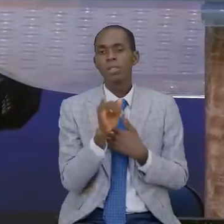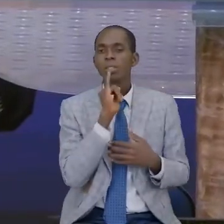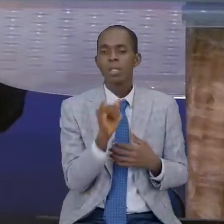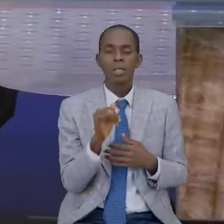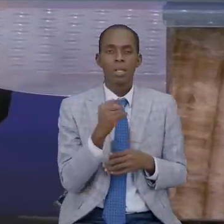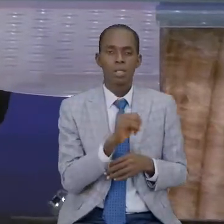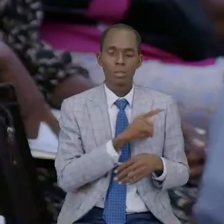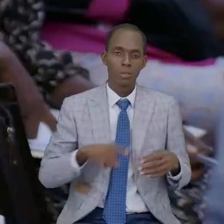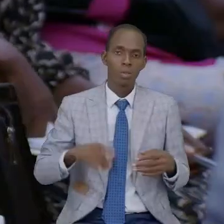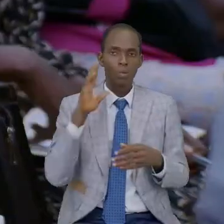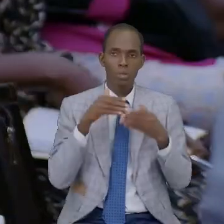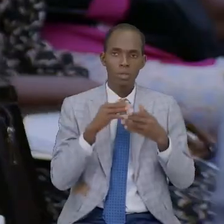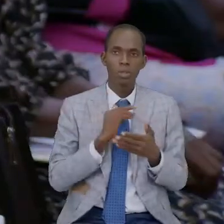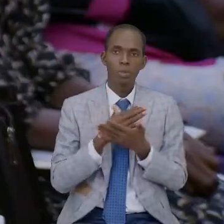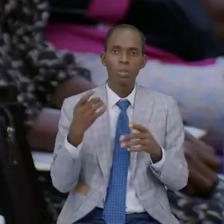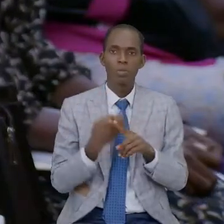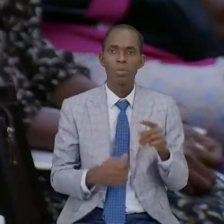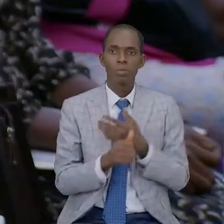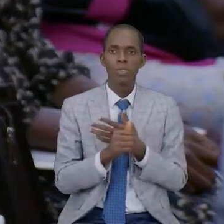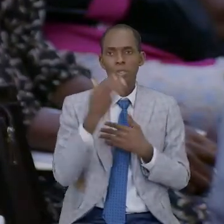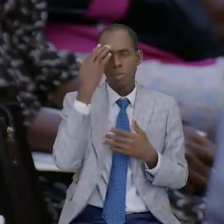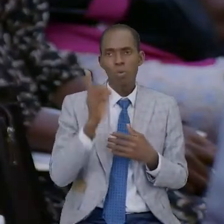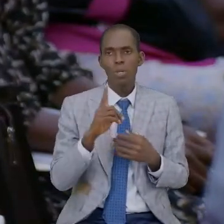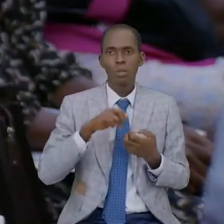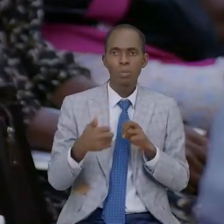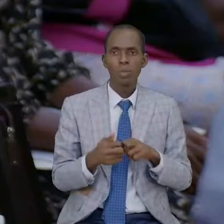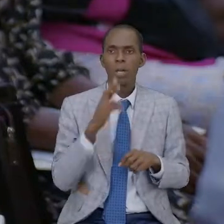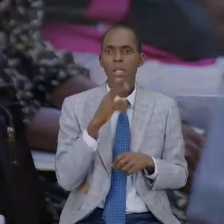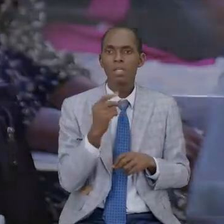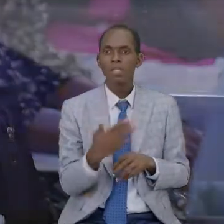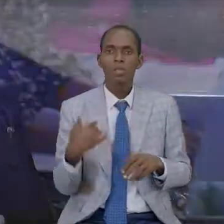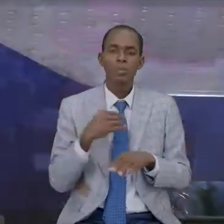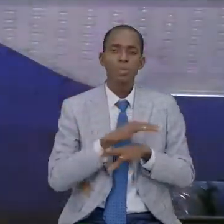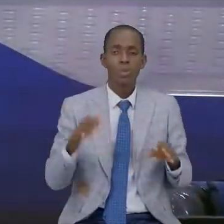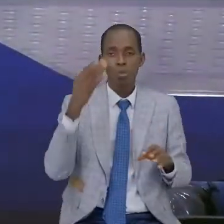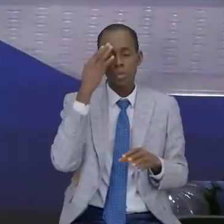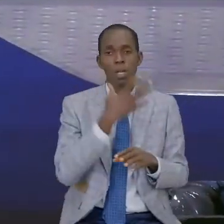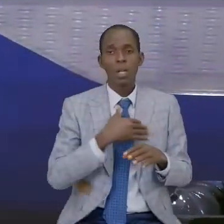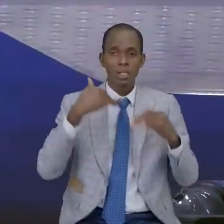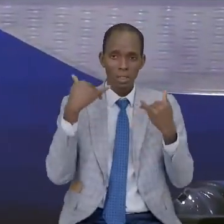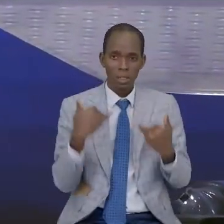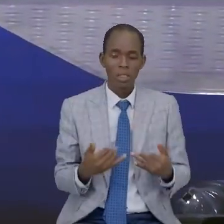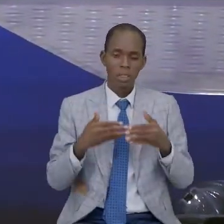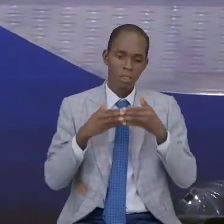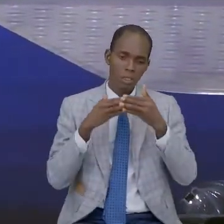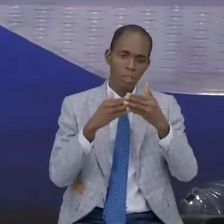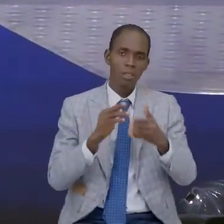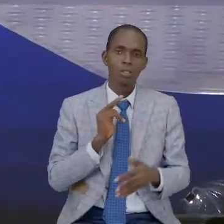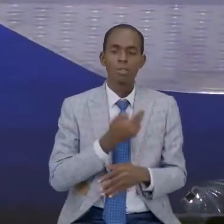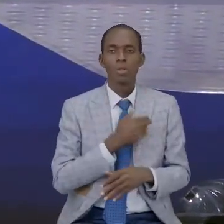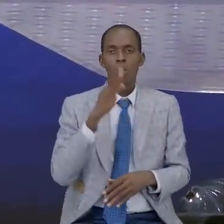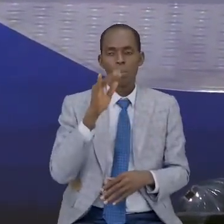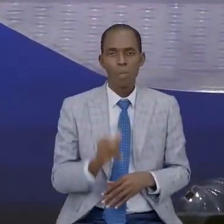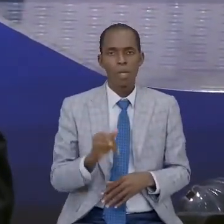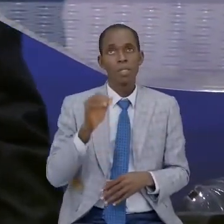you away from danger. He knows where the pitfalls are, the things we didn't know. And now he leads